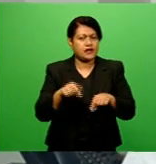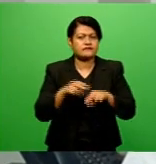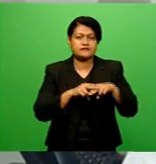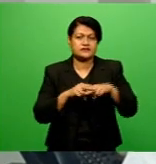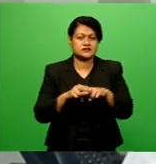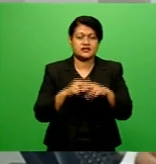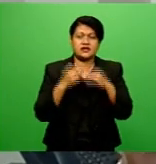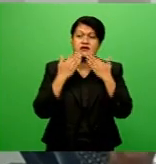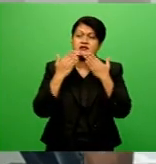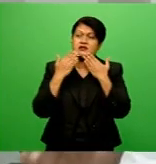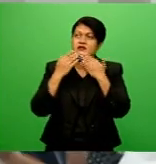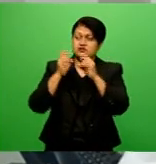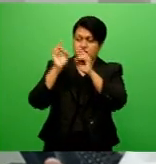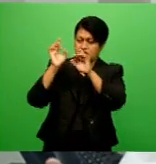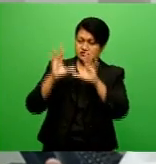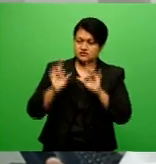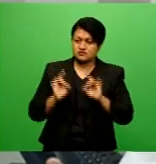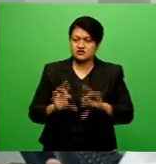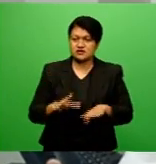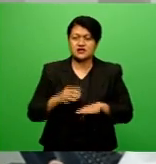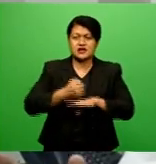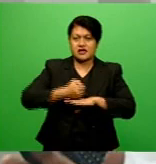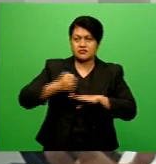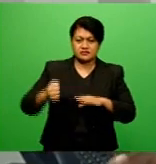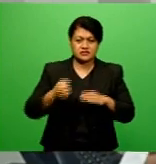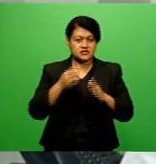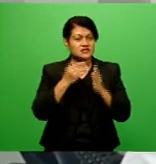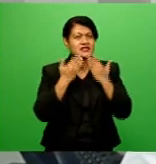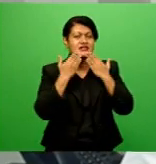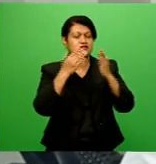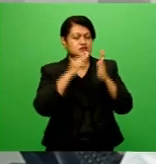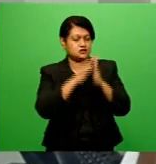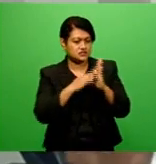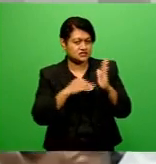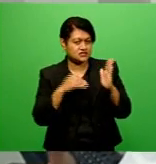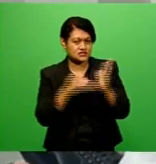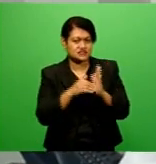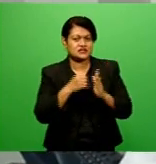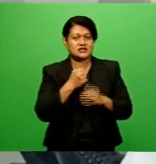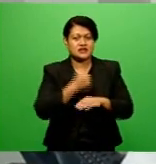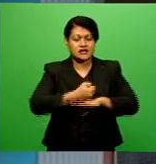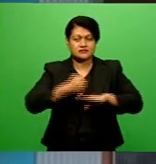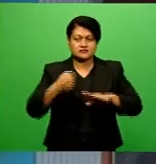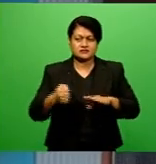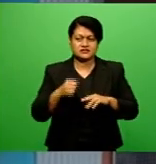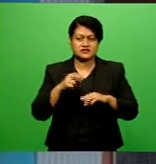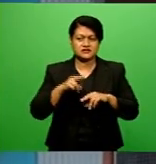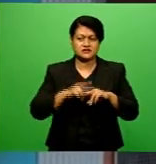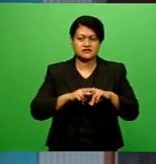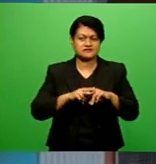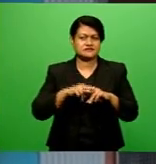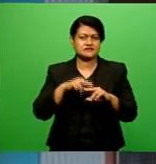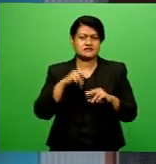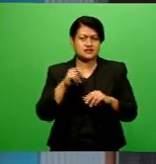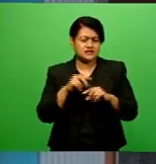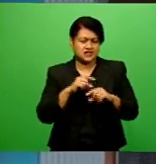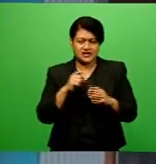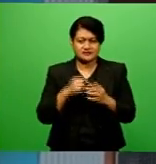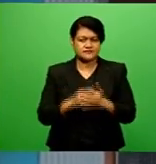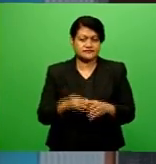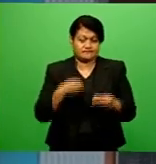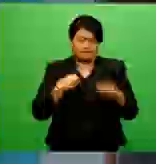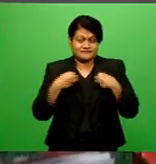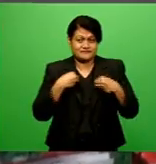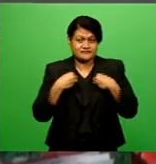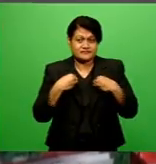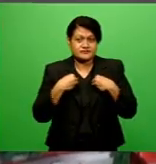to the Australian government, thanks to the New Zealand government through Fiji Enterprise Engine and Business Link Pacific, that they